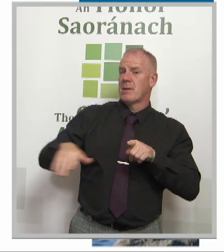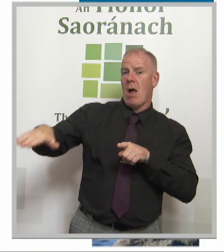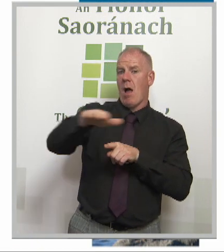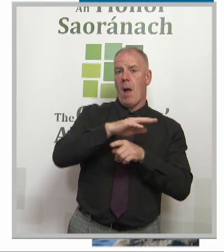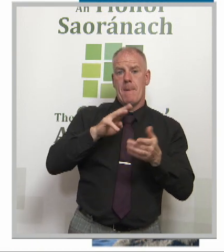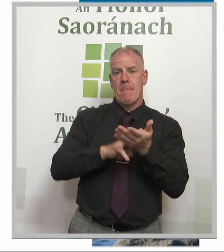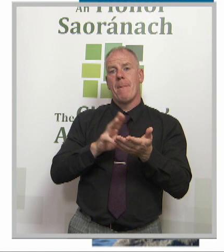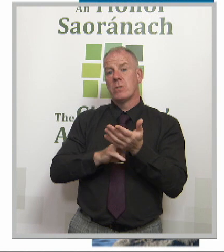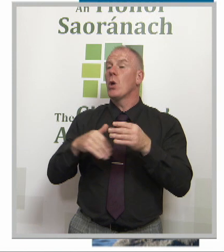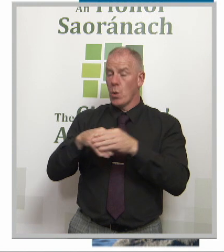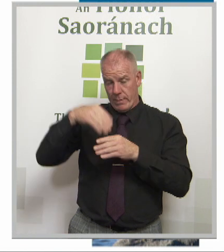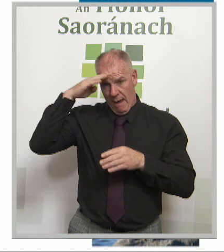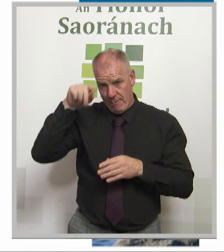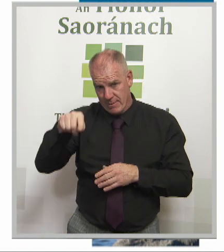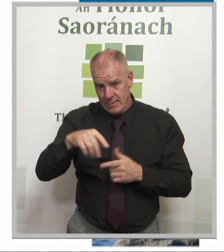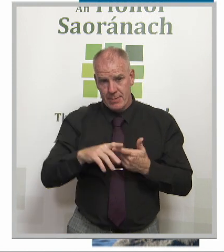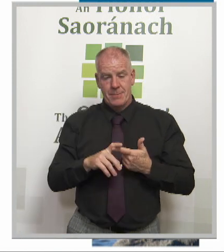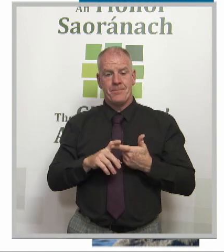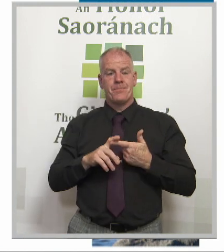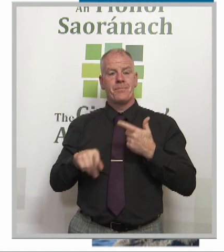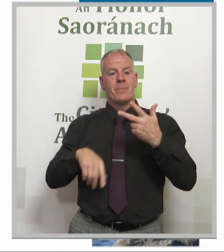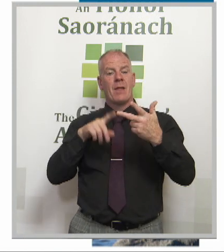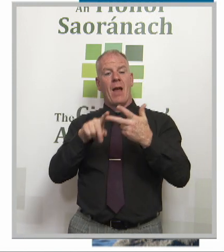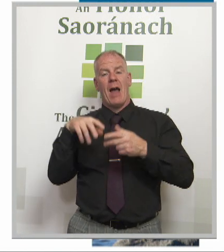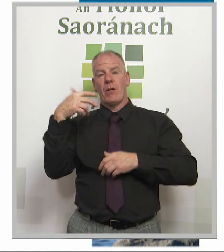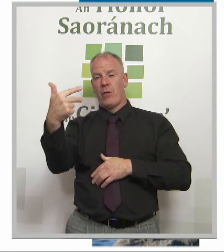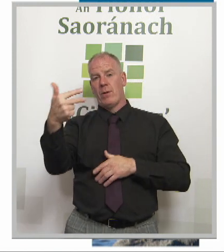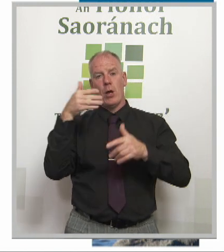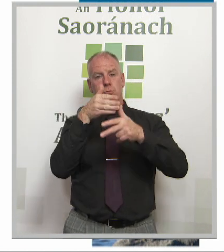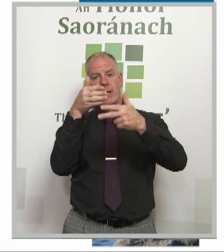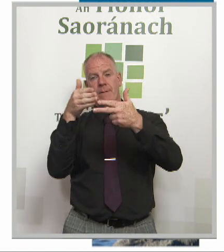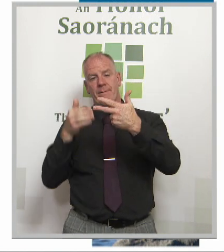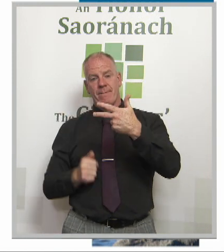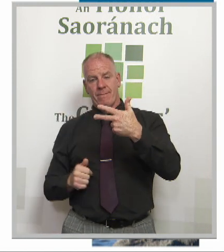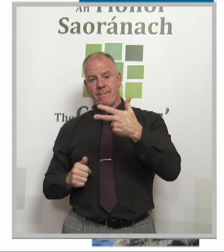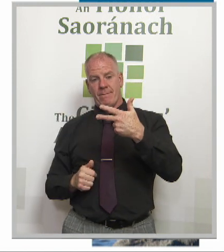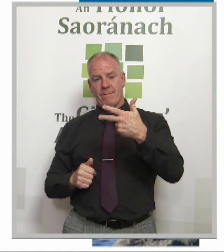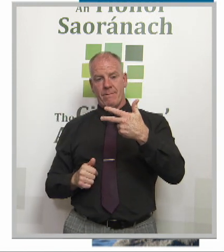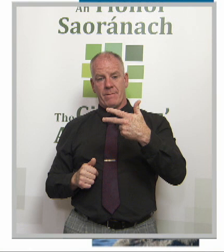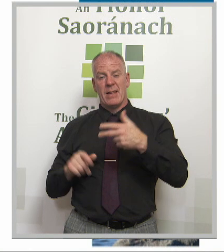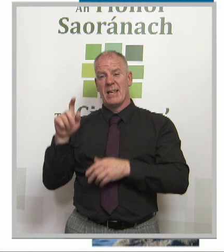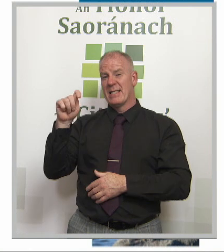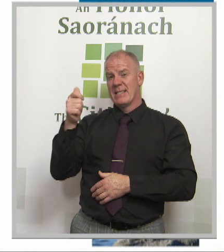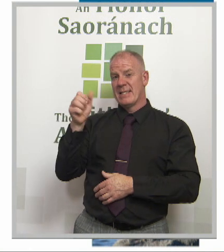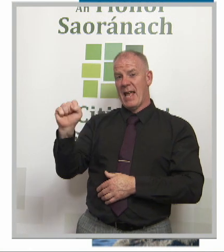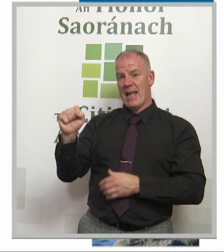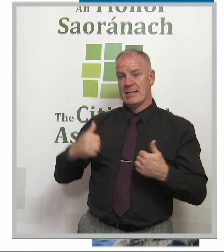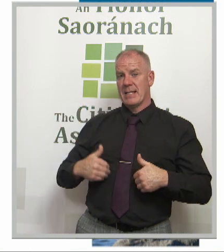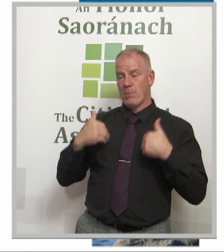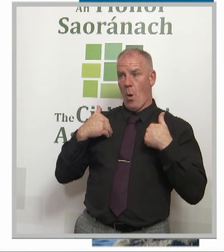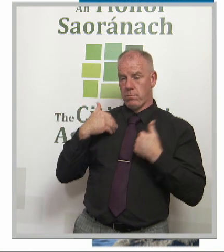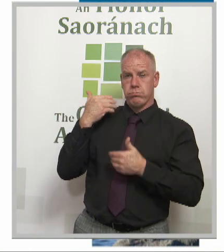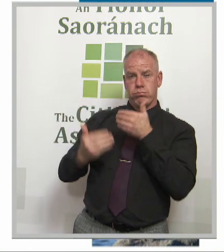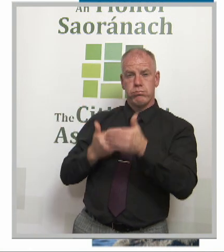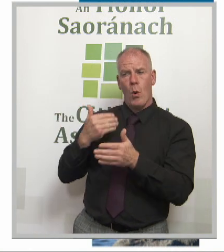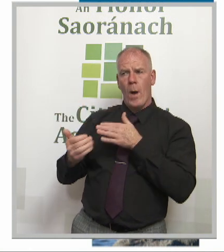member states, including Ireland. And it has three main objectives. I mean, Taz gave you an excellent introduction to